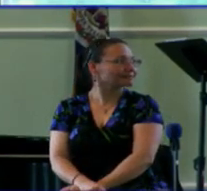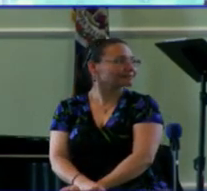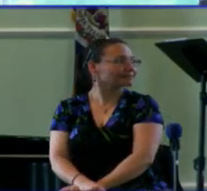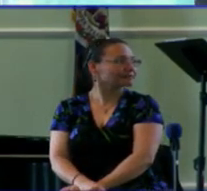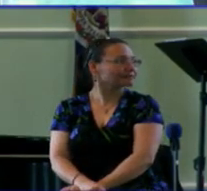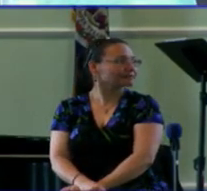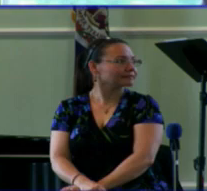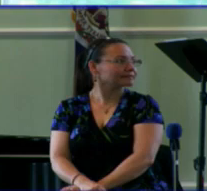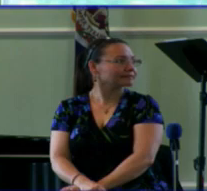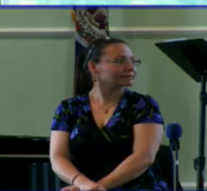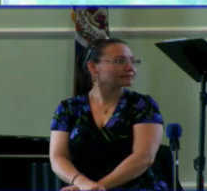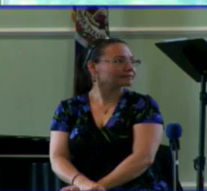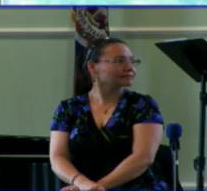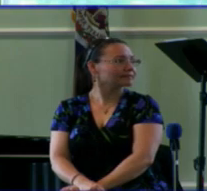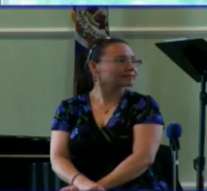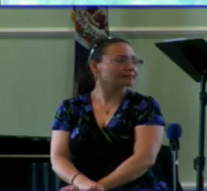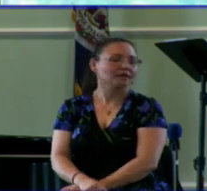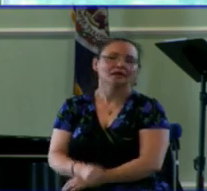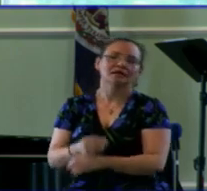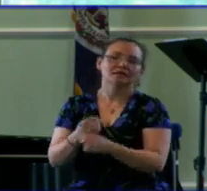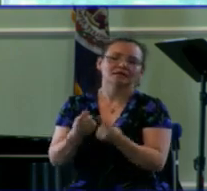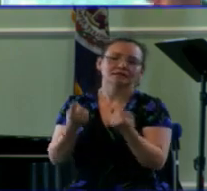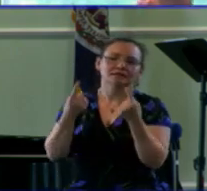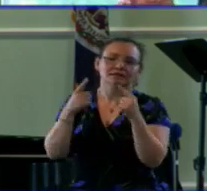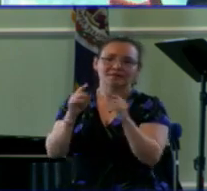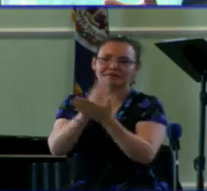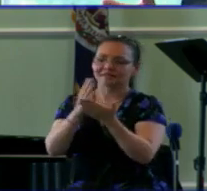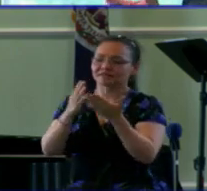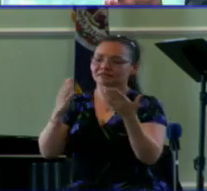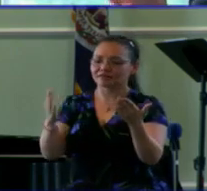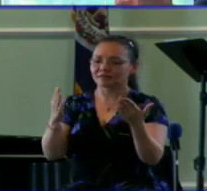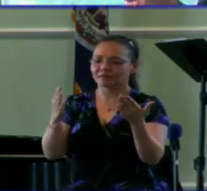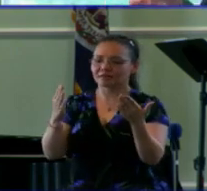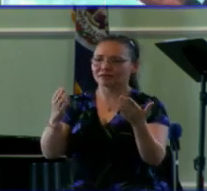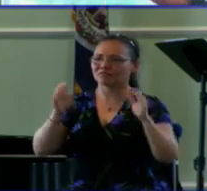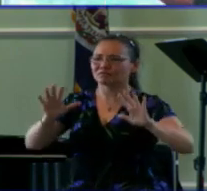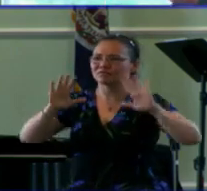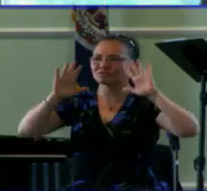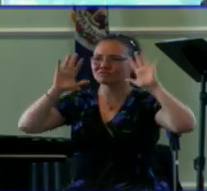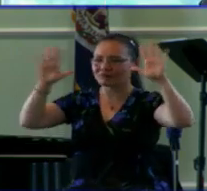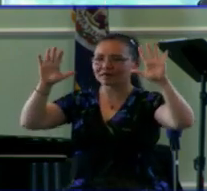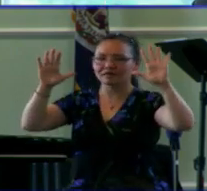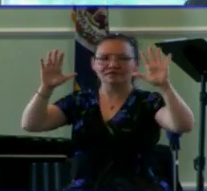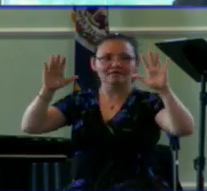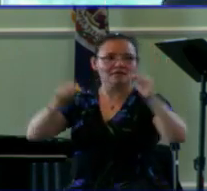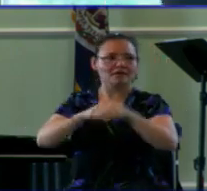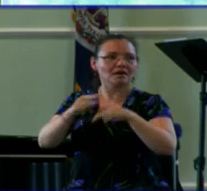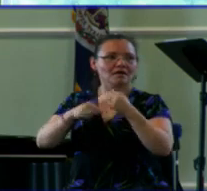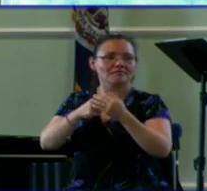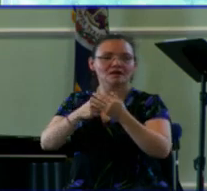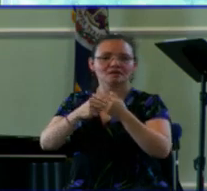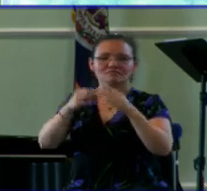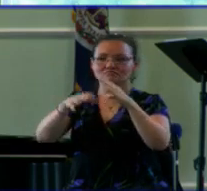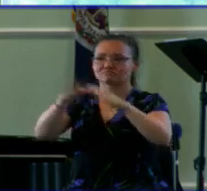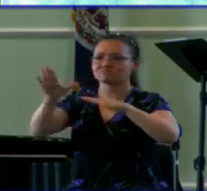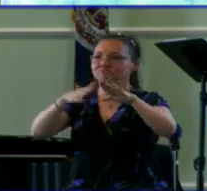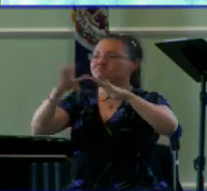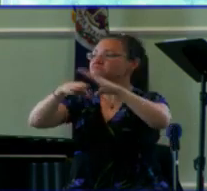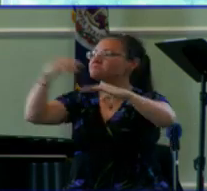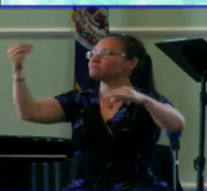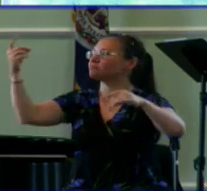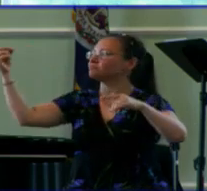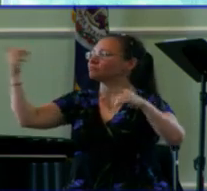There is something majestic about walking out and looking up at the